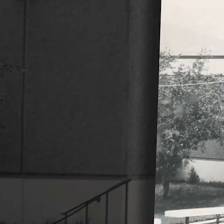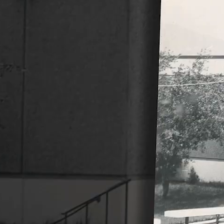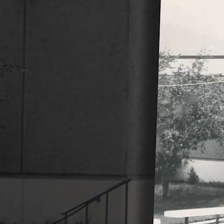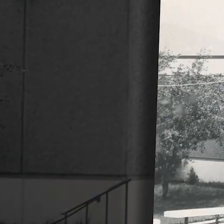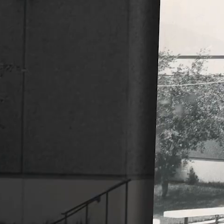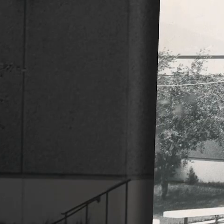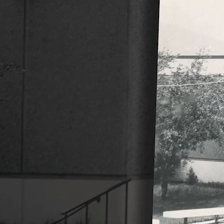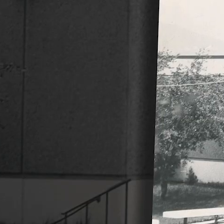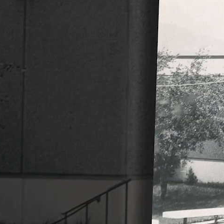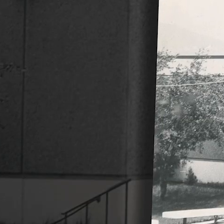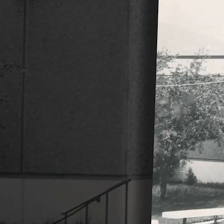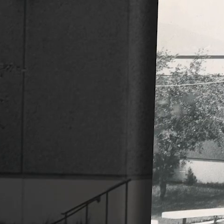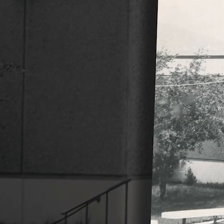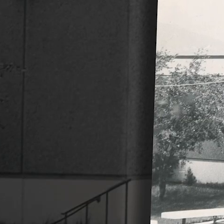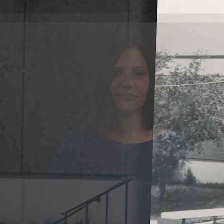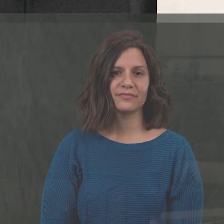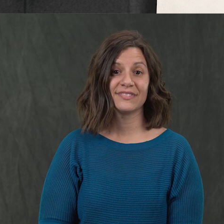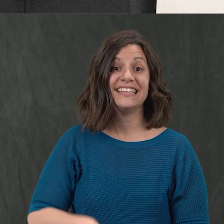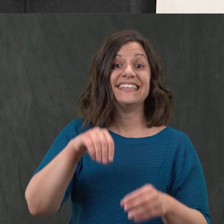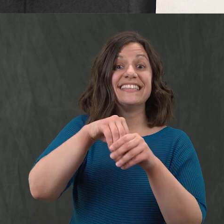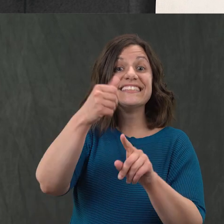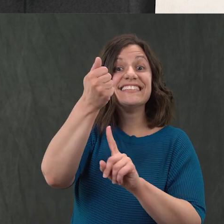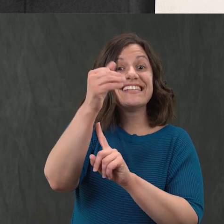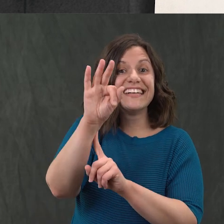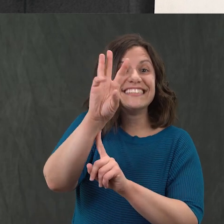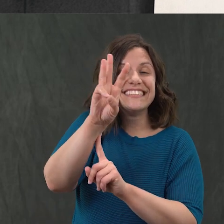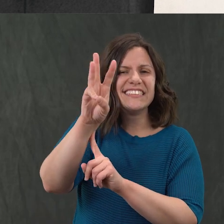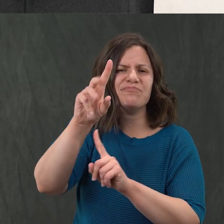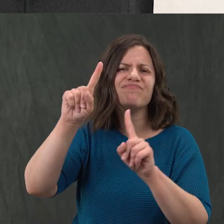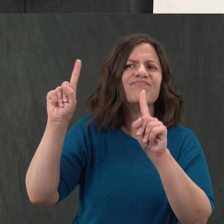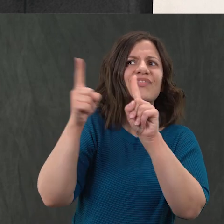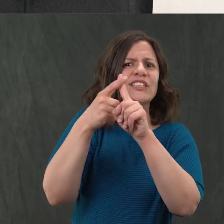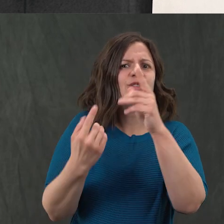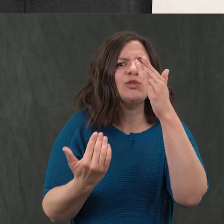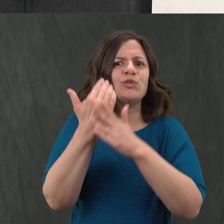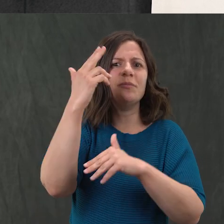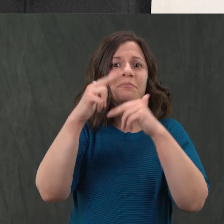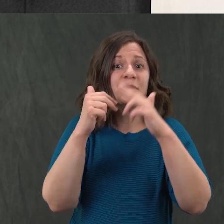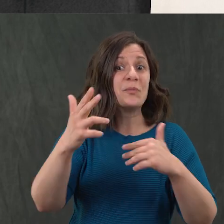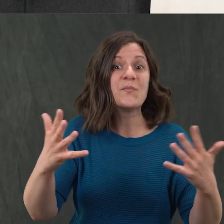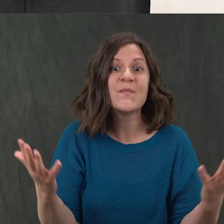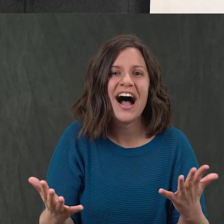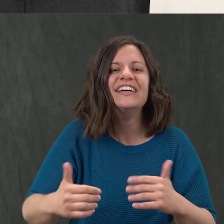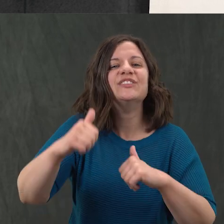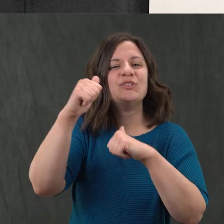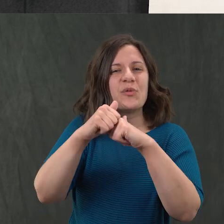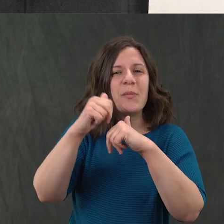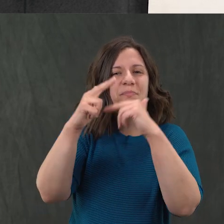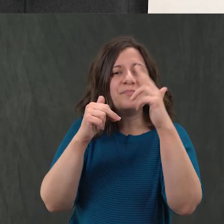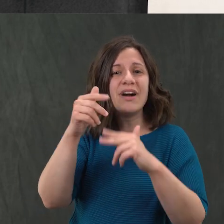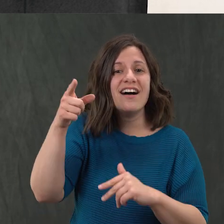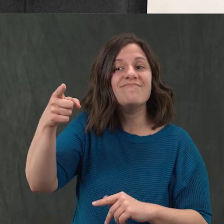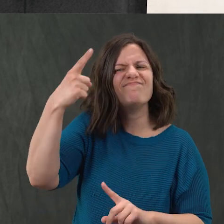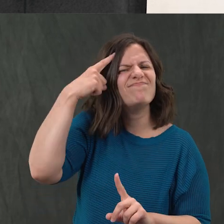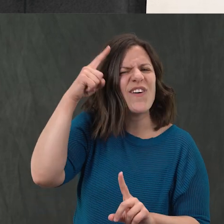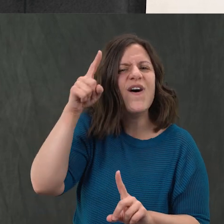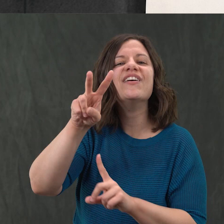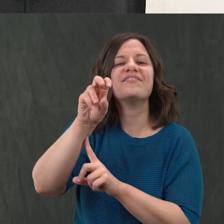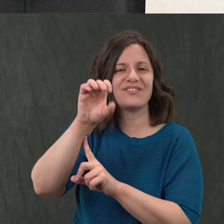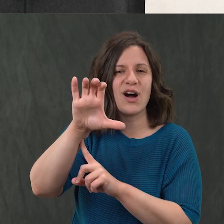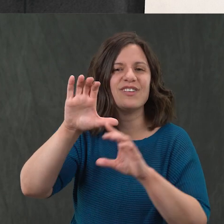Photos of stone building exterior and students learning each vocation. The first was the stone building for vocational classes in